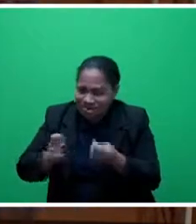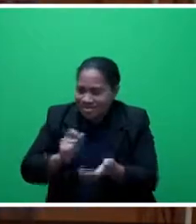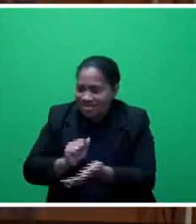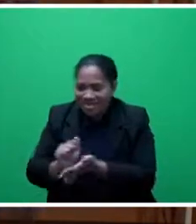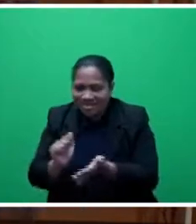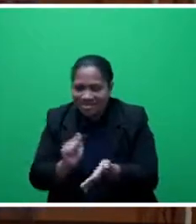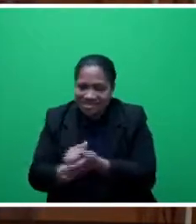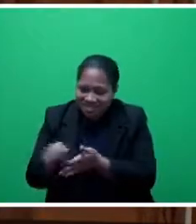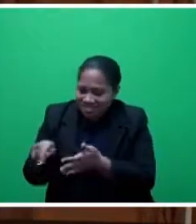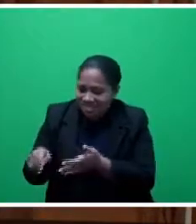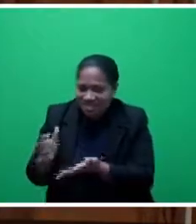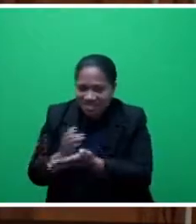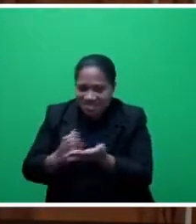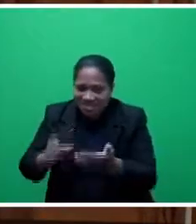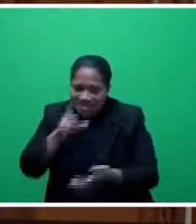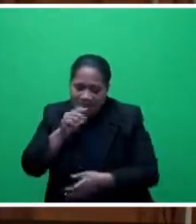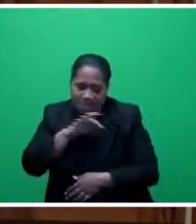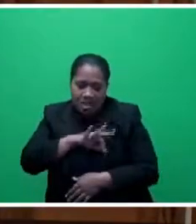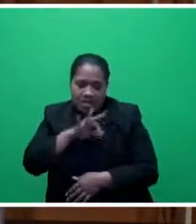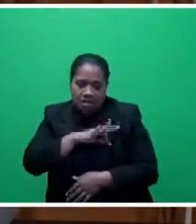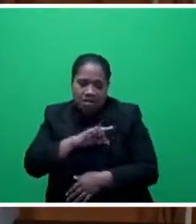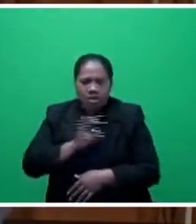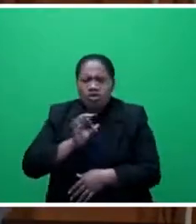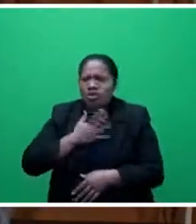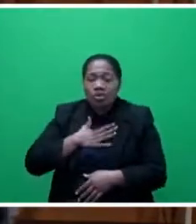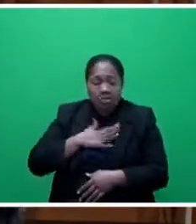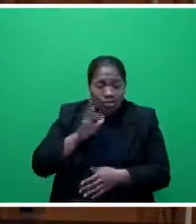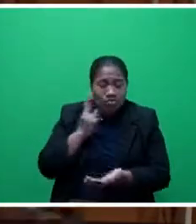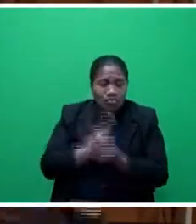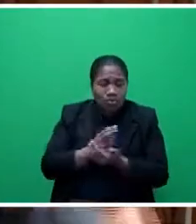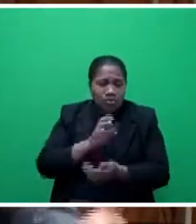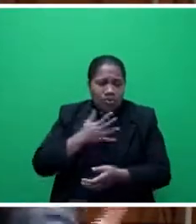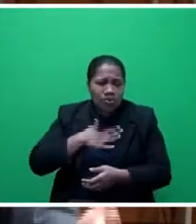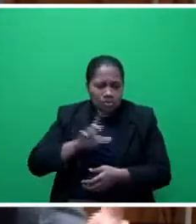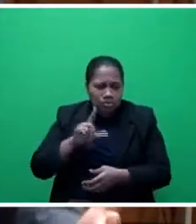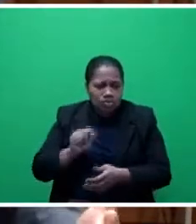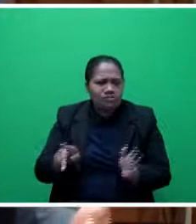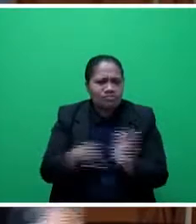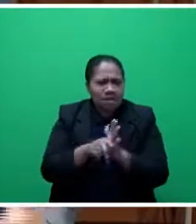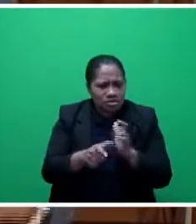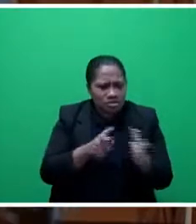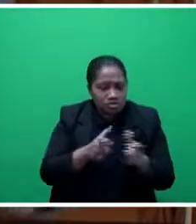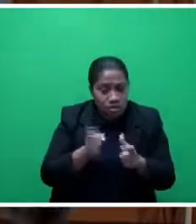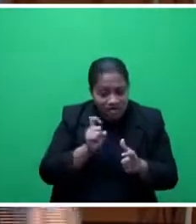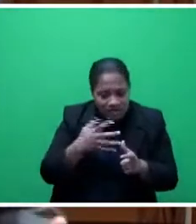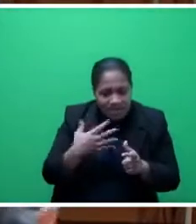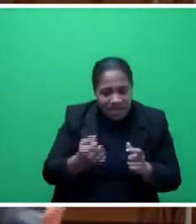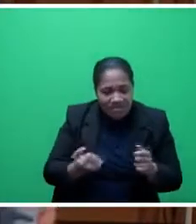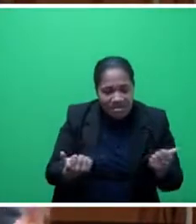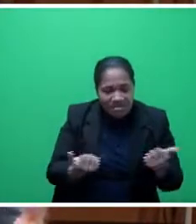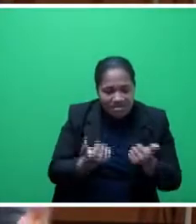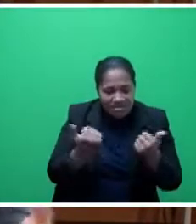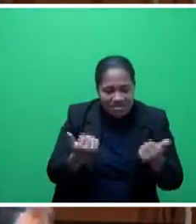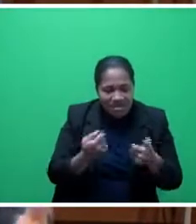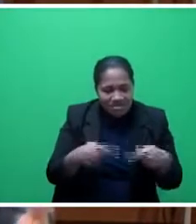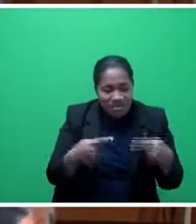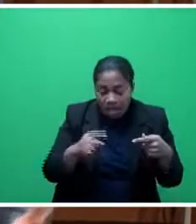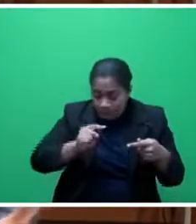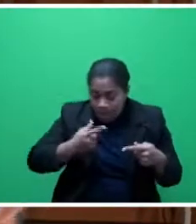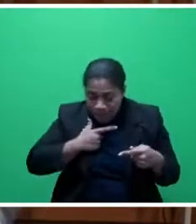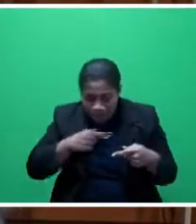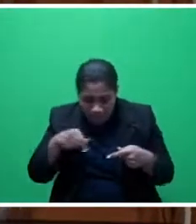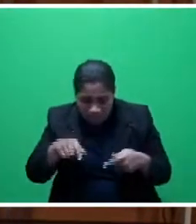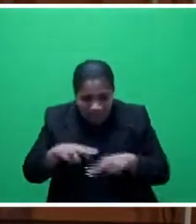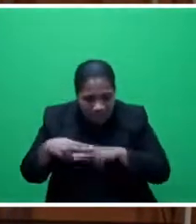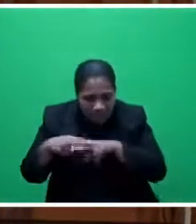as a philosophy, we don't actually want to do price control if there's enough competition. But because the ground realities in Fiji is such that